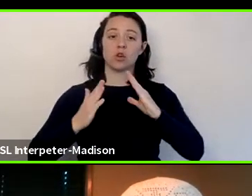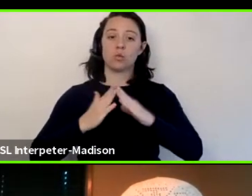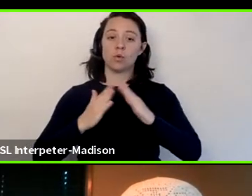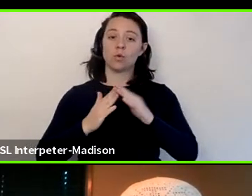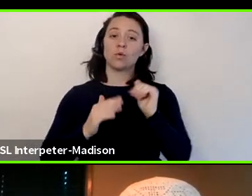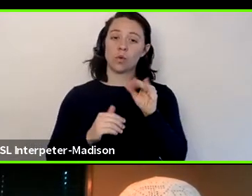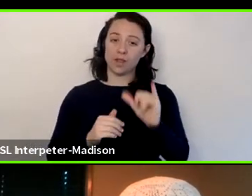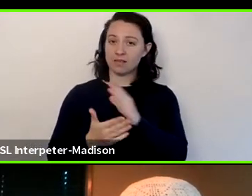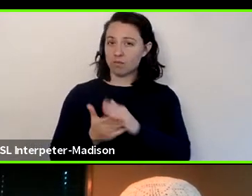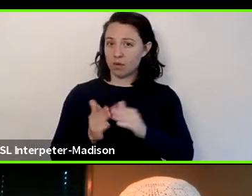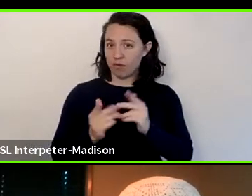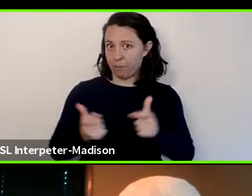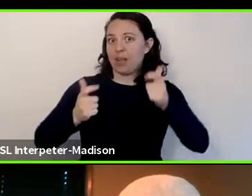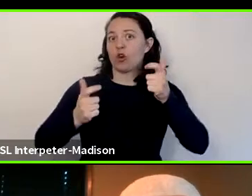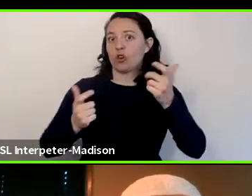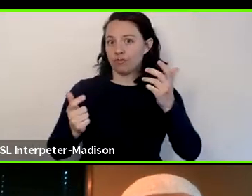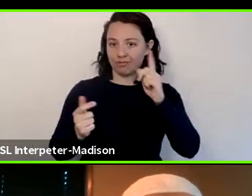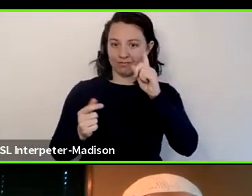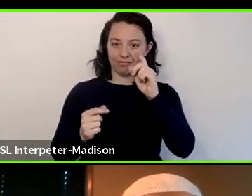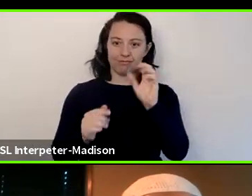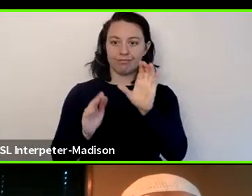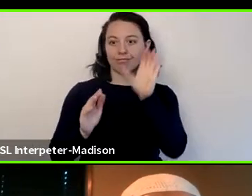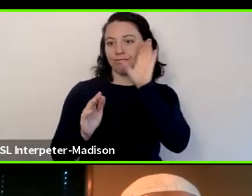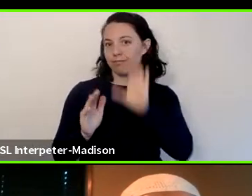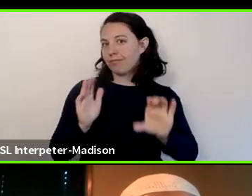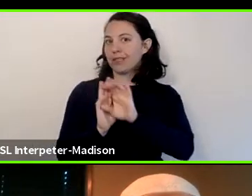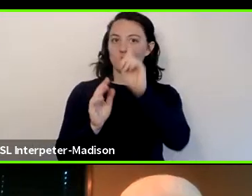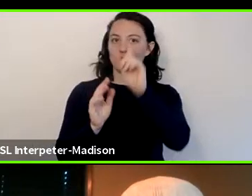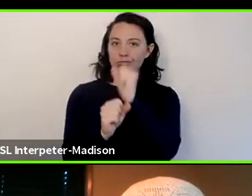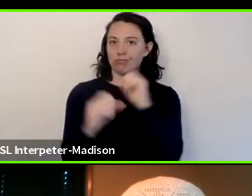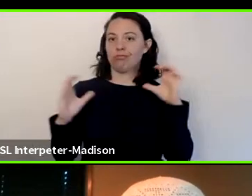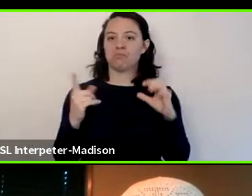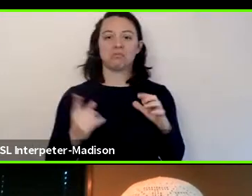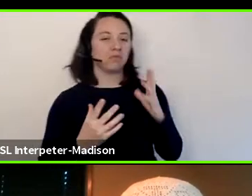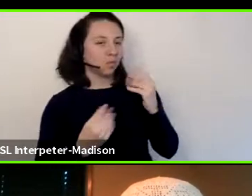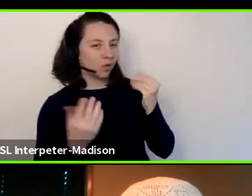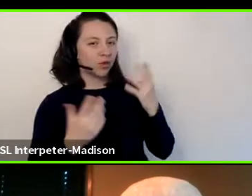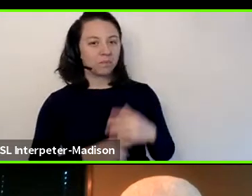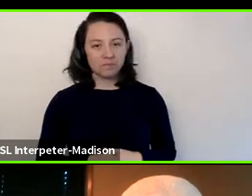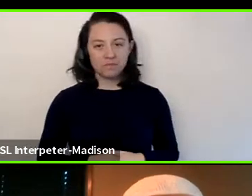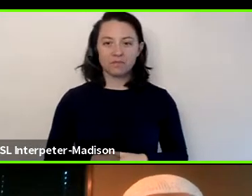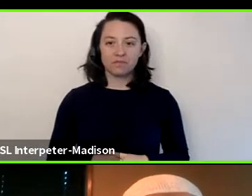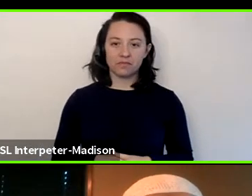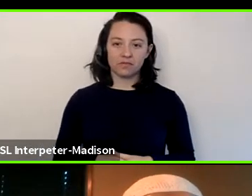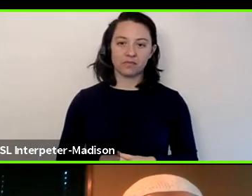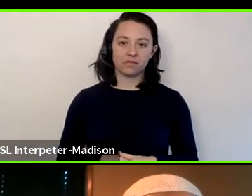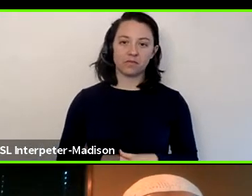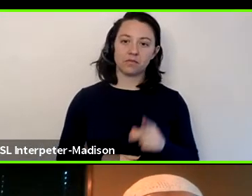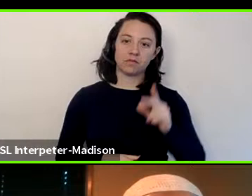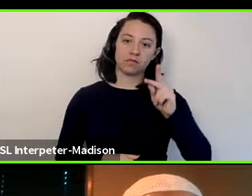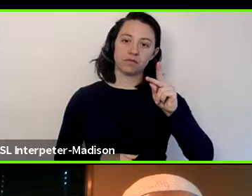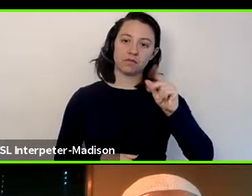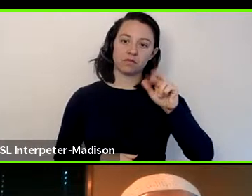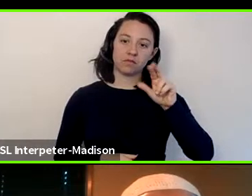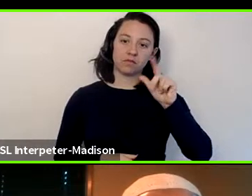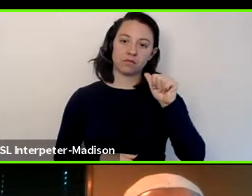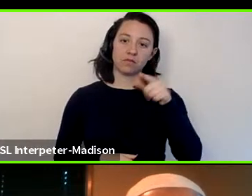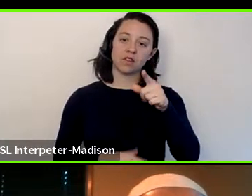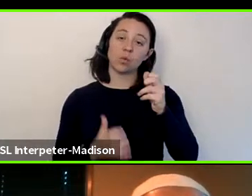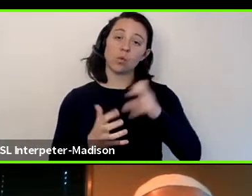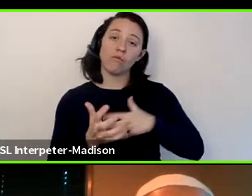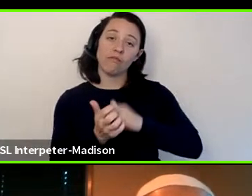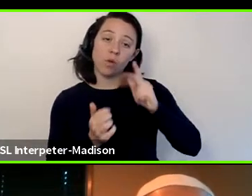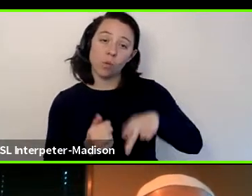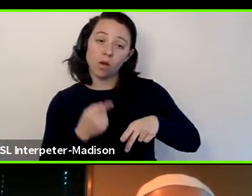I hope it grows from there. That's beautiful. Carla. I would just like to follow up on something Dina said,